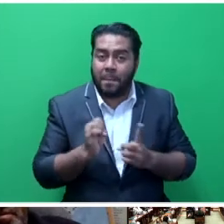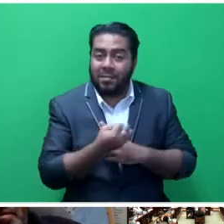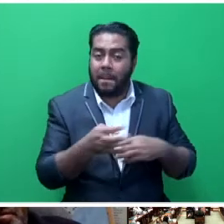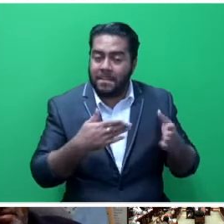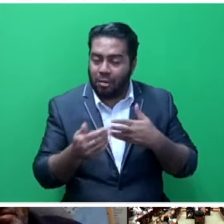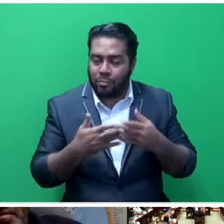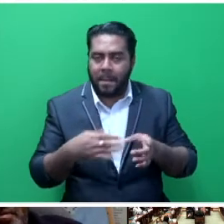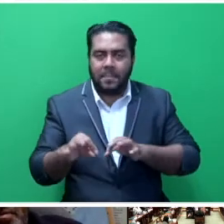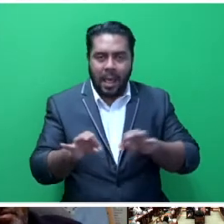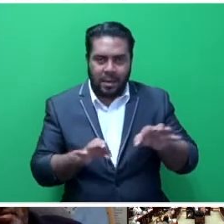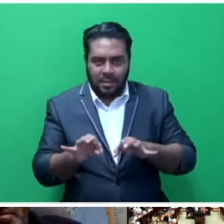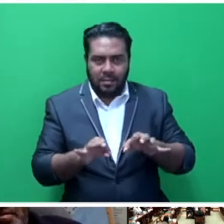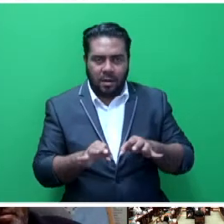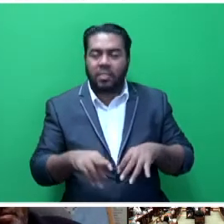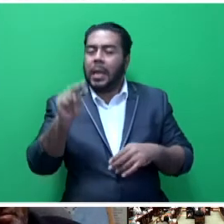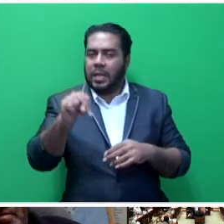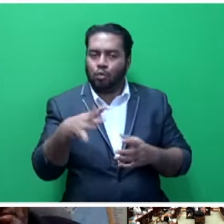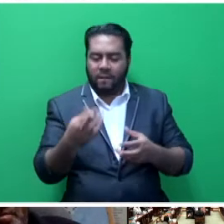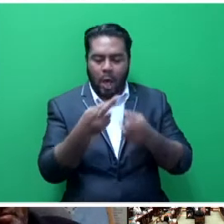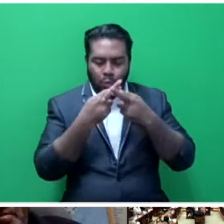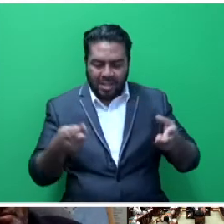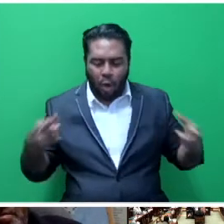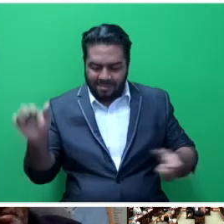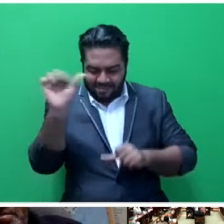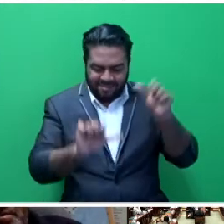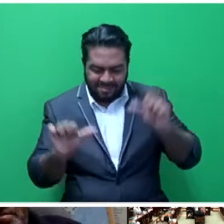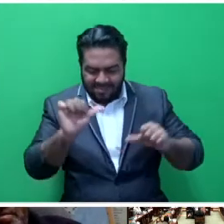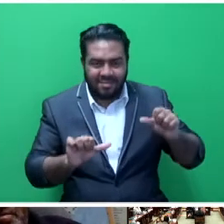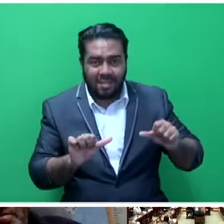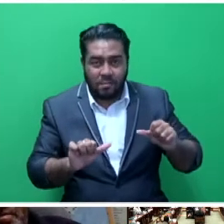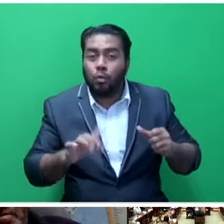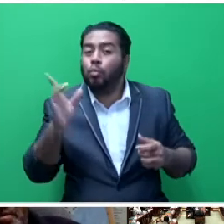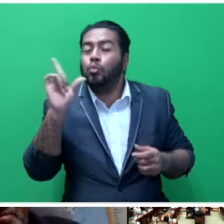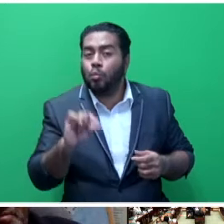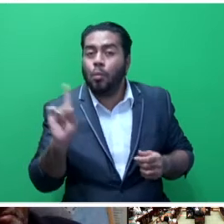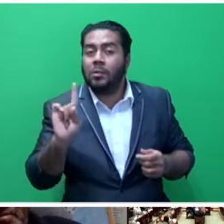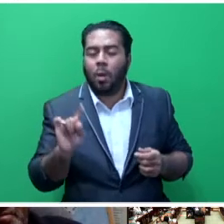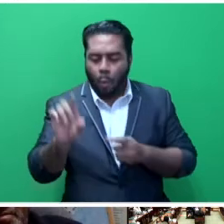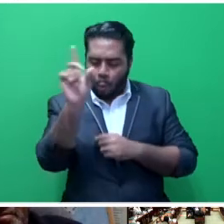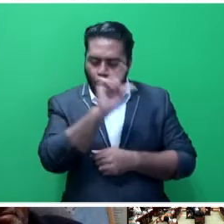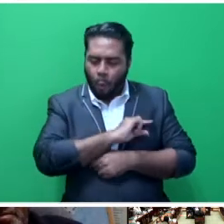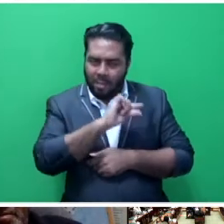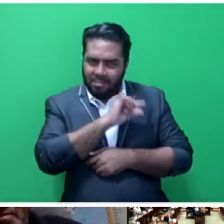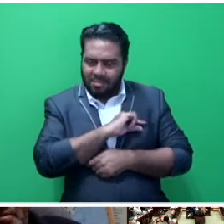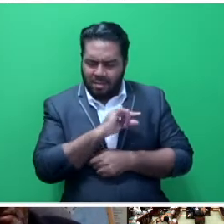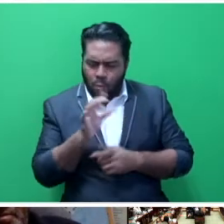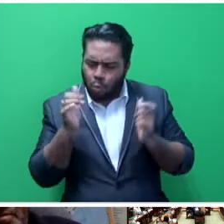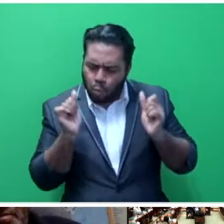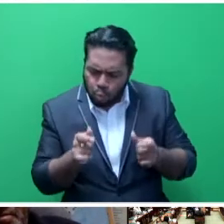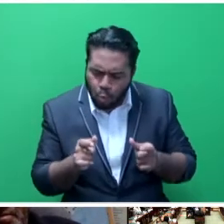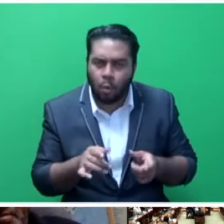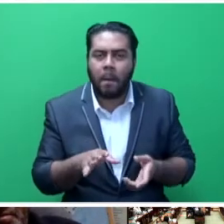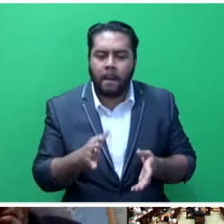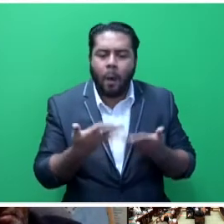also a need for a resources assessment report, basically to look at what the quality of the resource is and what the quantity